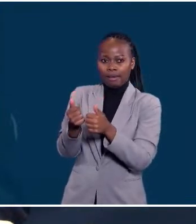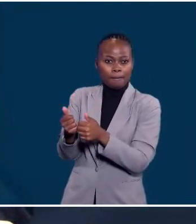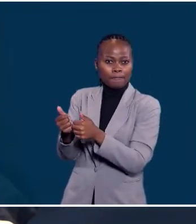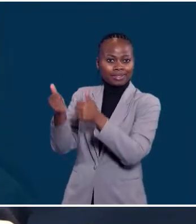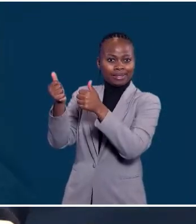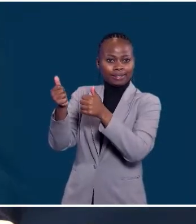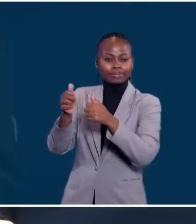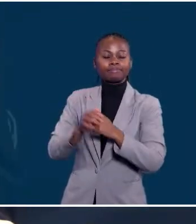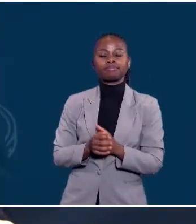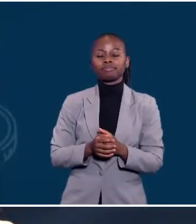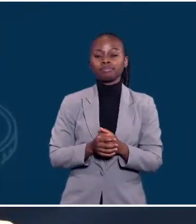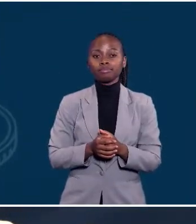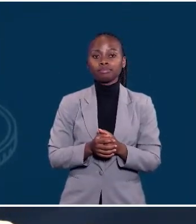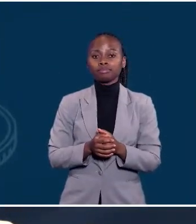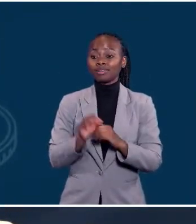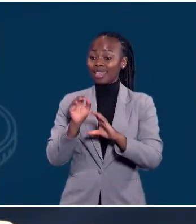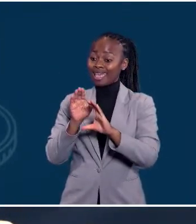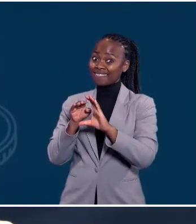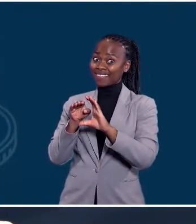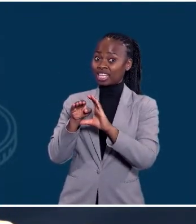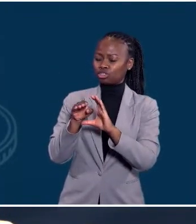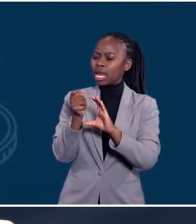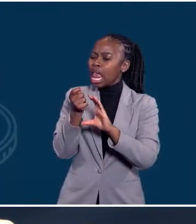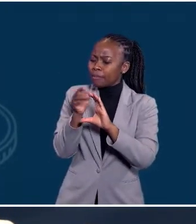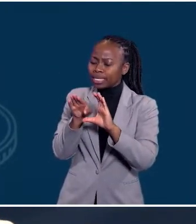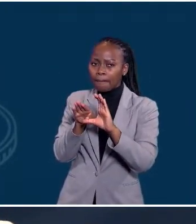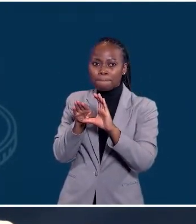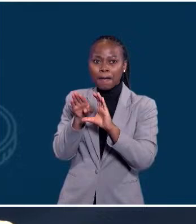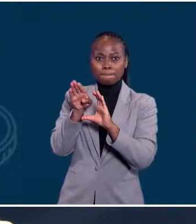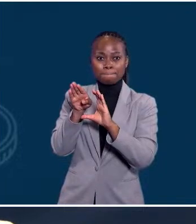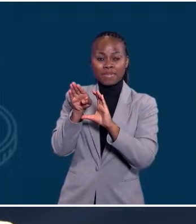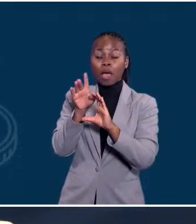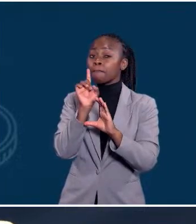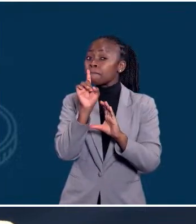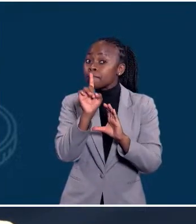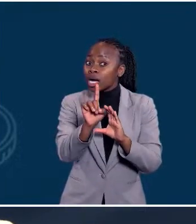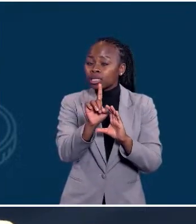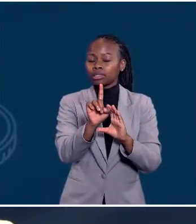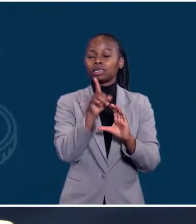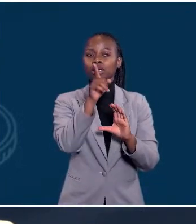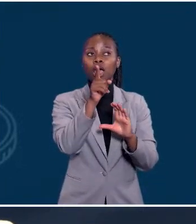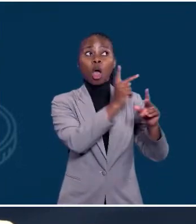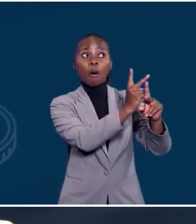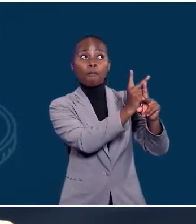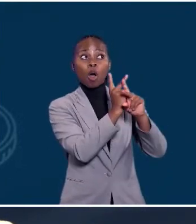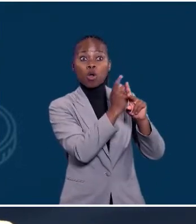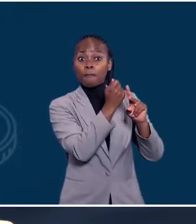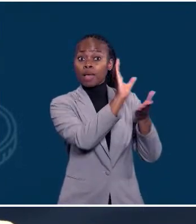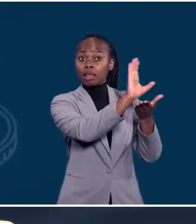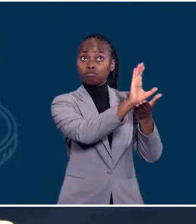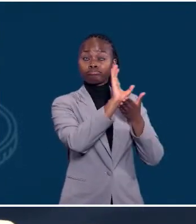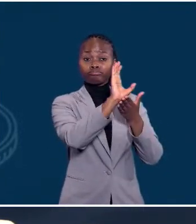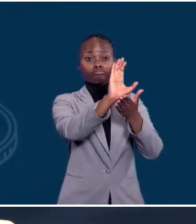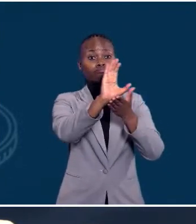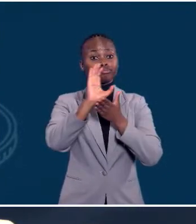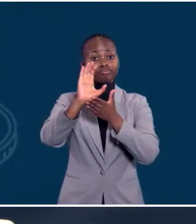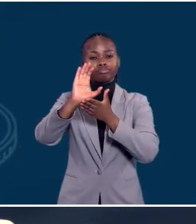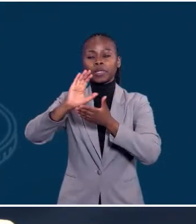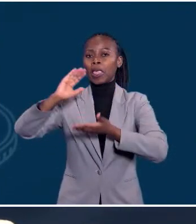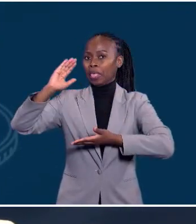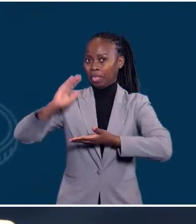expectations better behaved, we lowered borrowing costs, and this will support